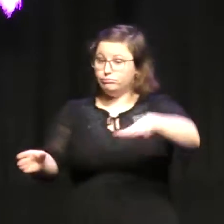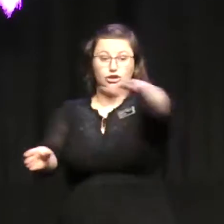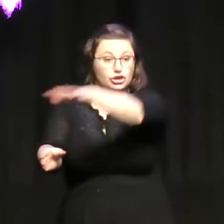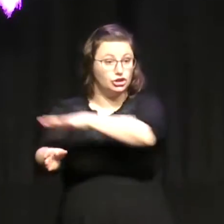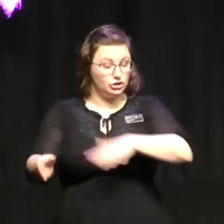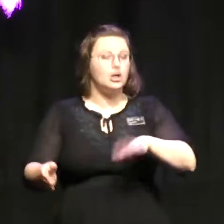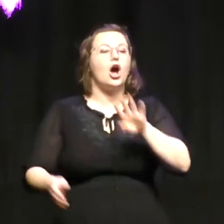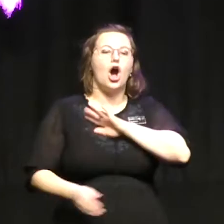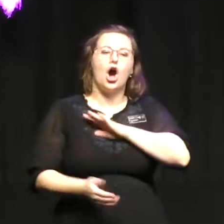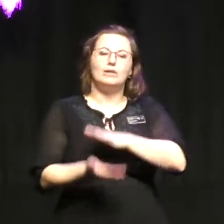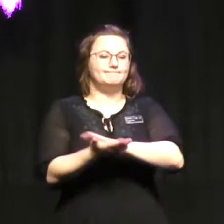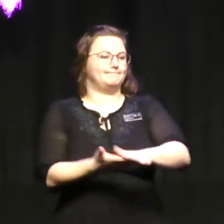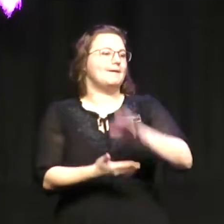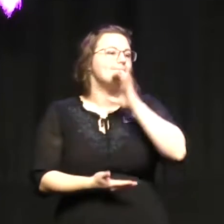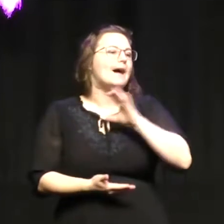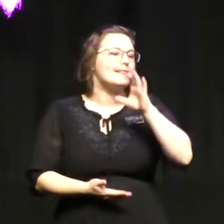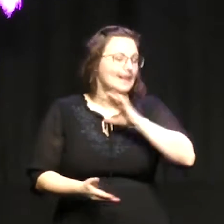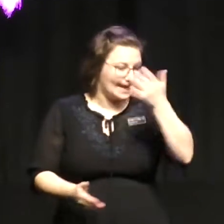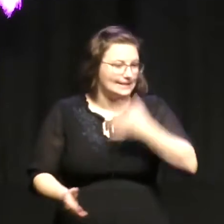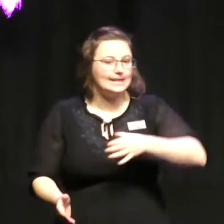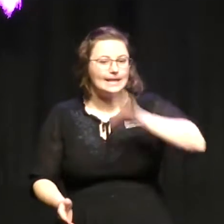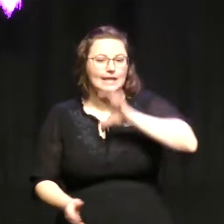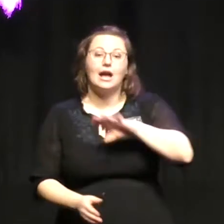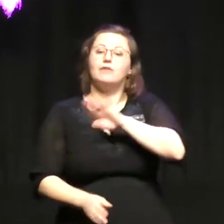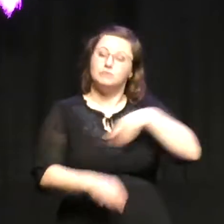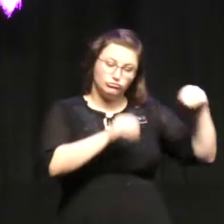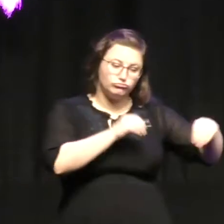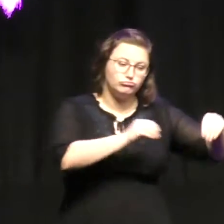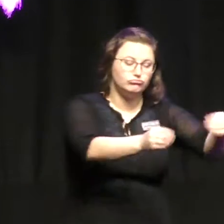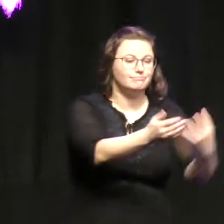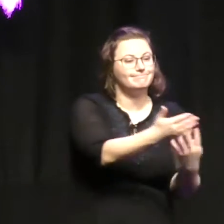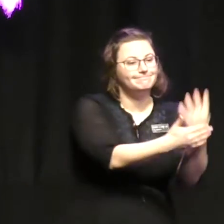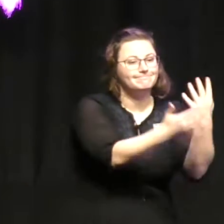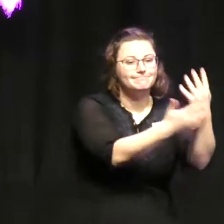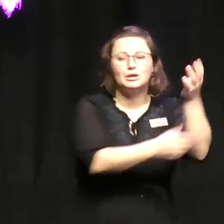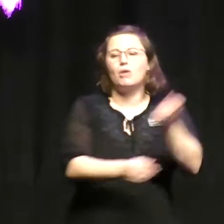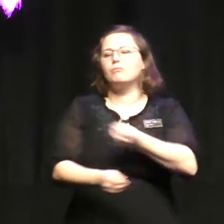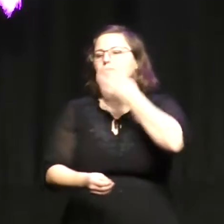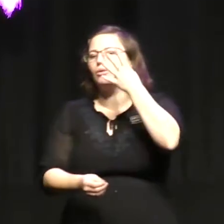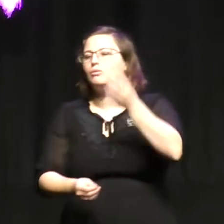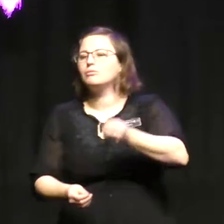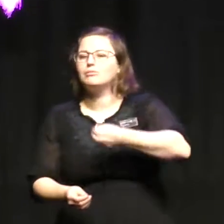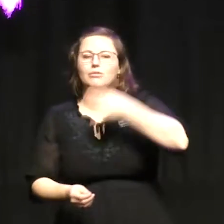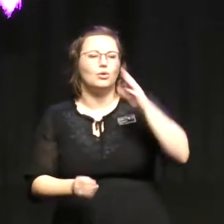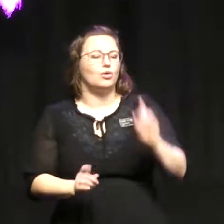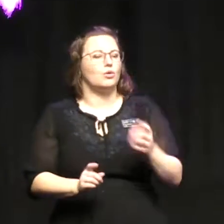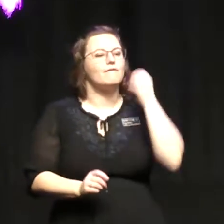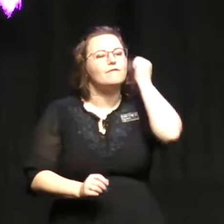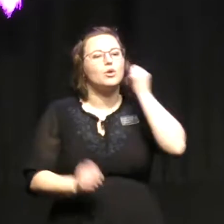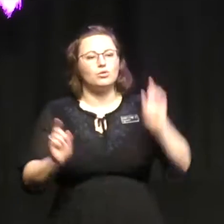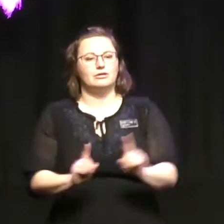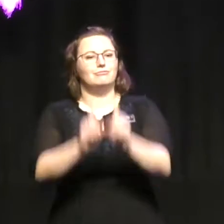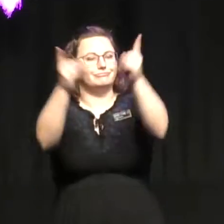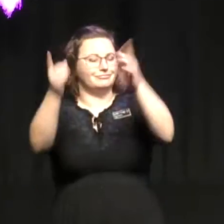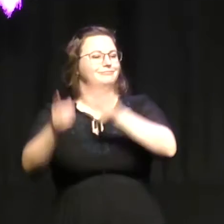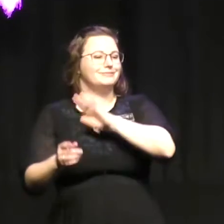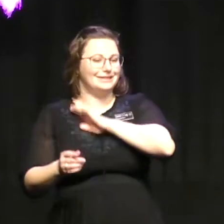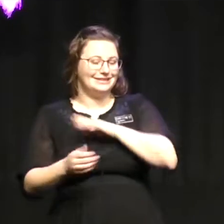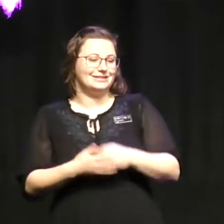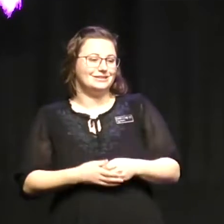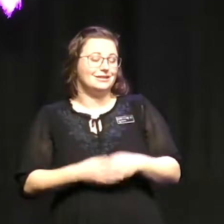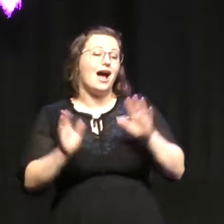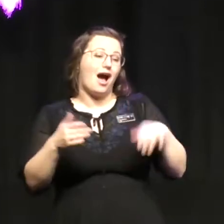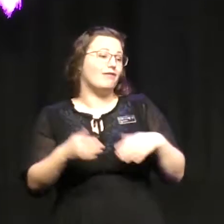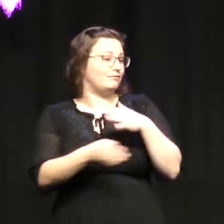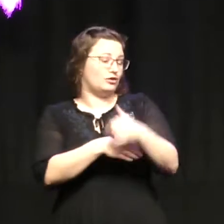clean water to drink, crops in their fields, and flowers and fruits in their yards. It has taken more than